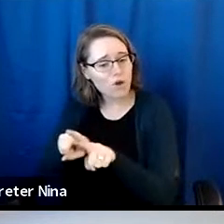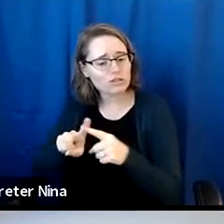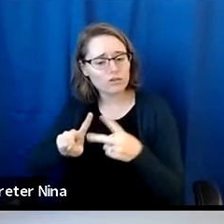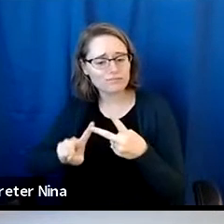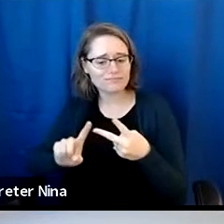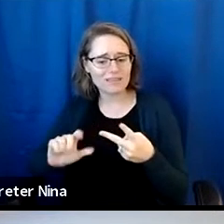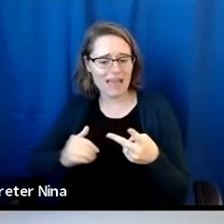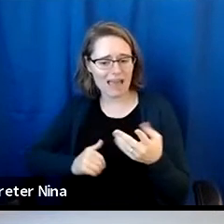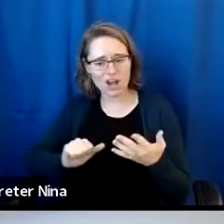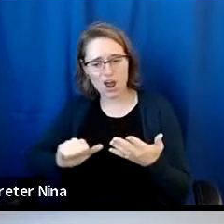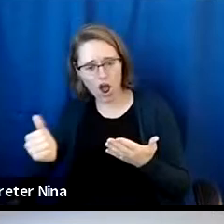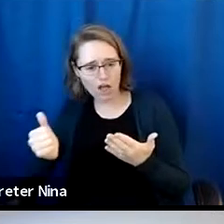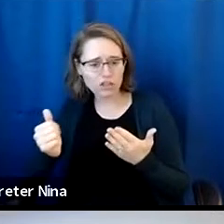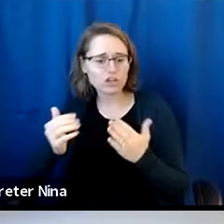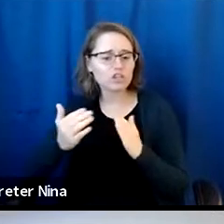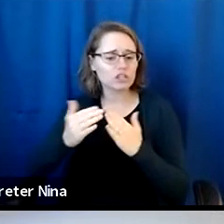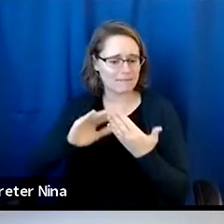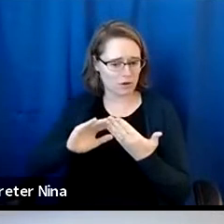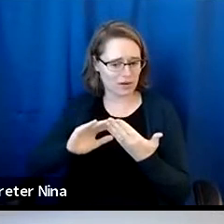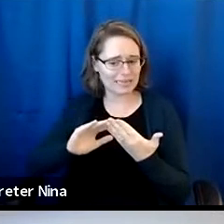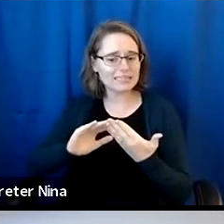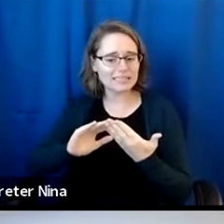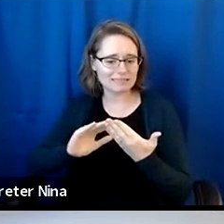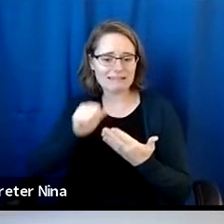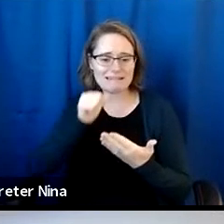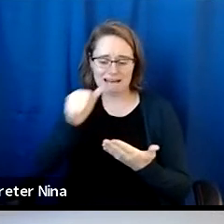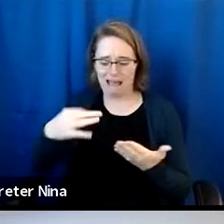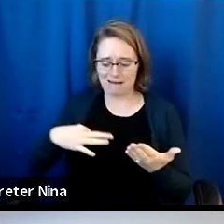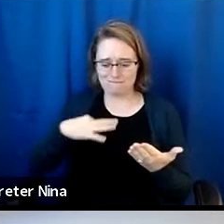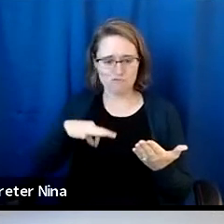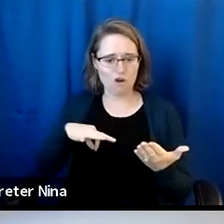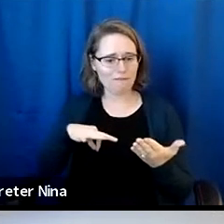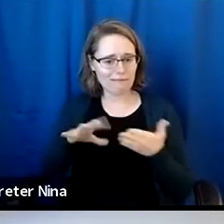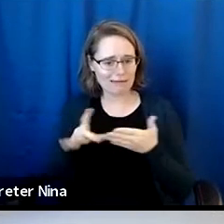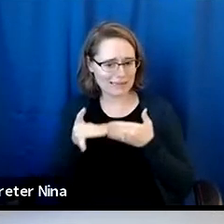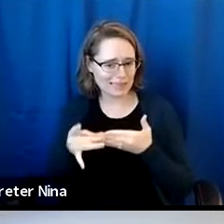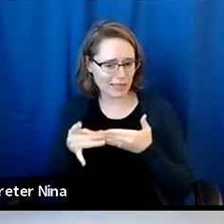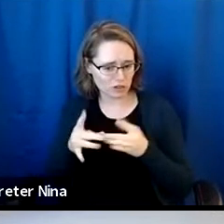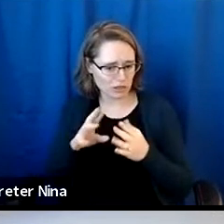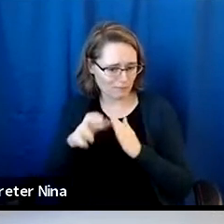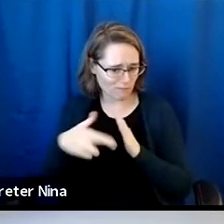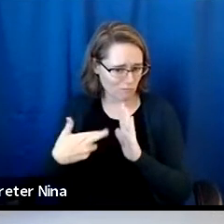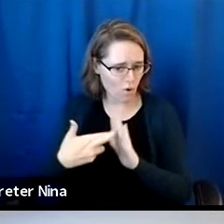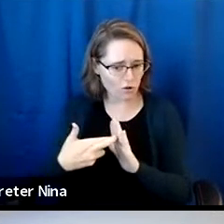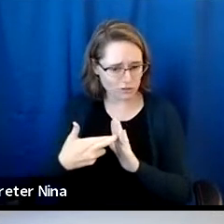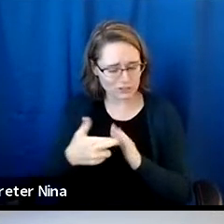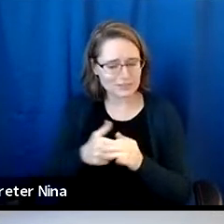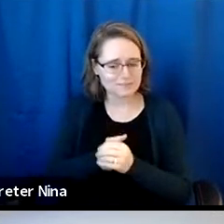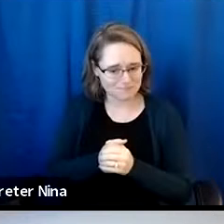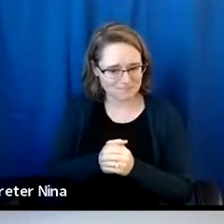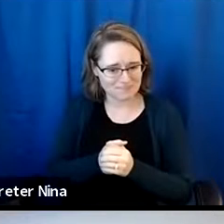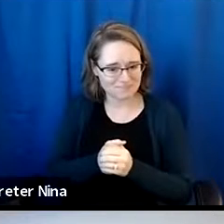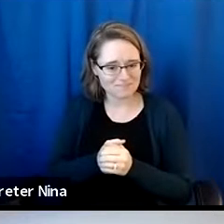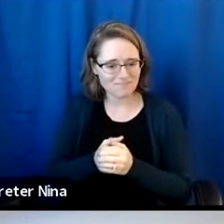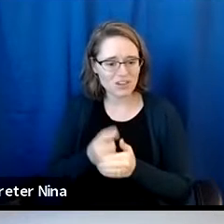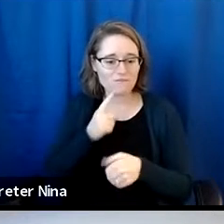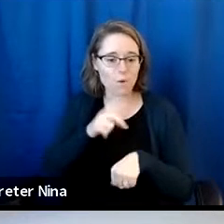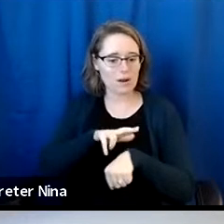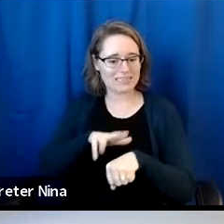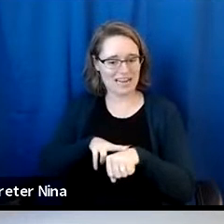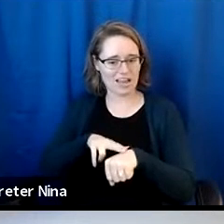other community and nonprofit leadership roles in Nashville,